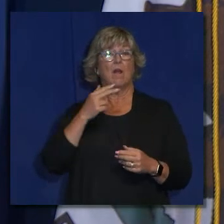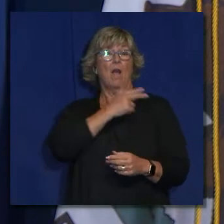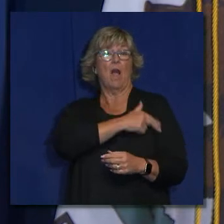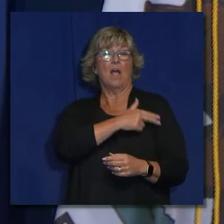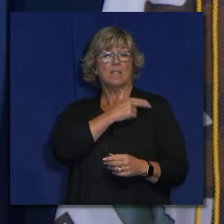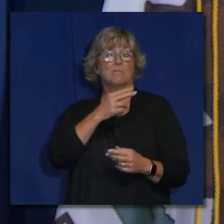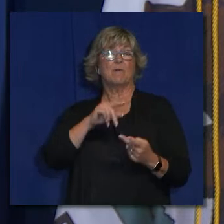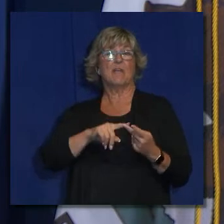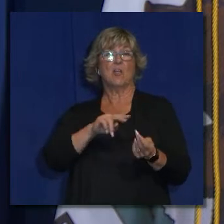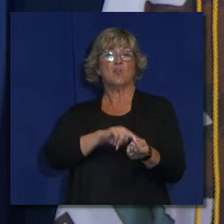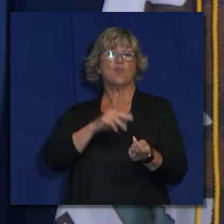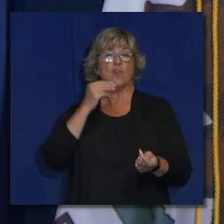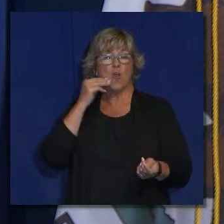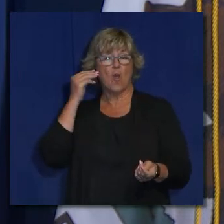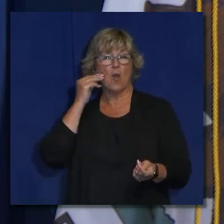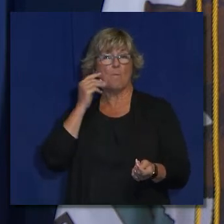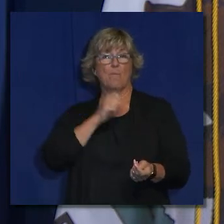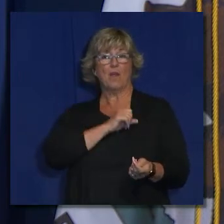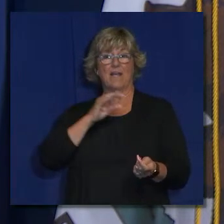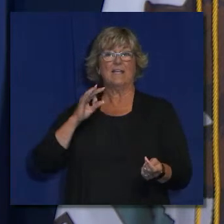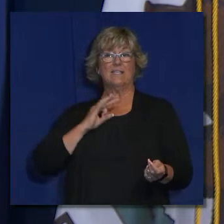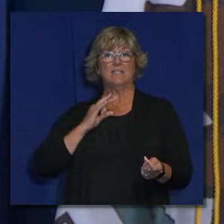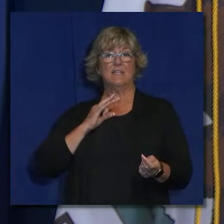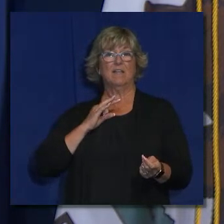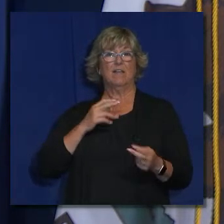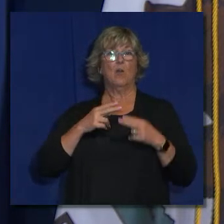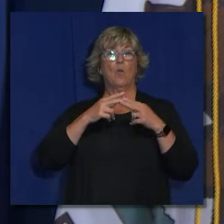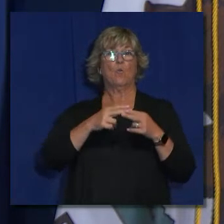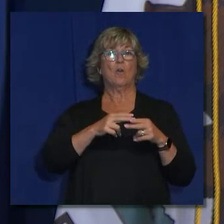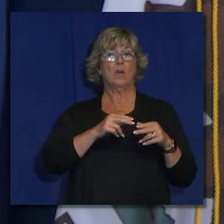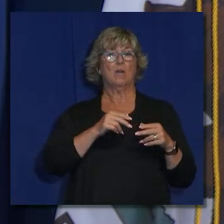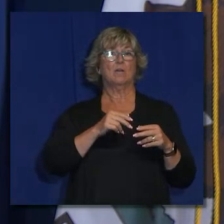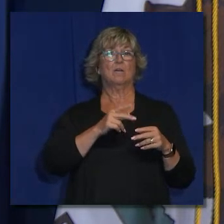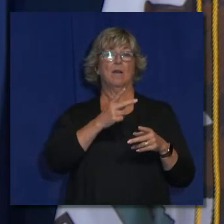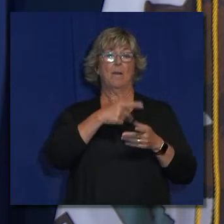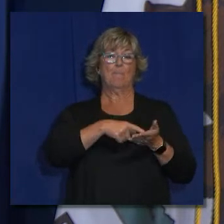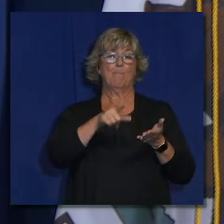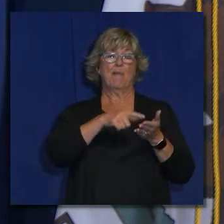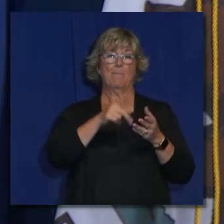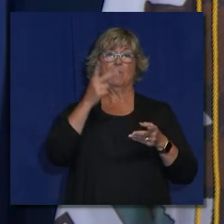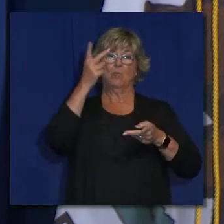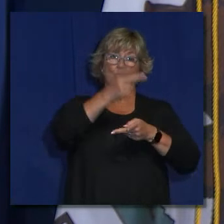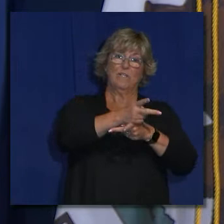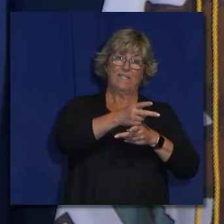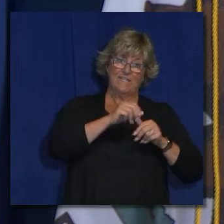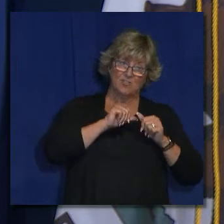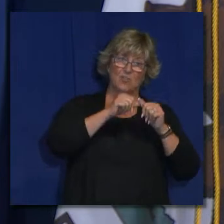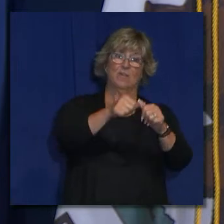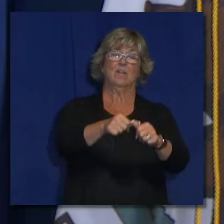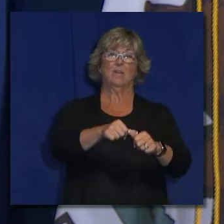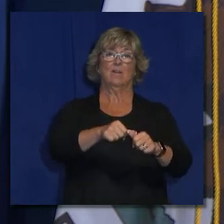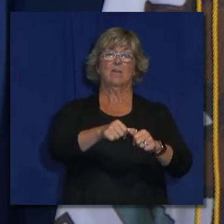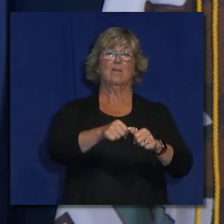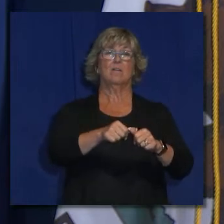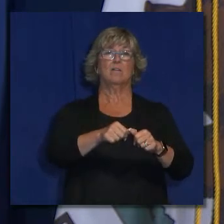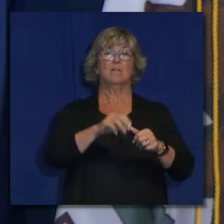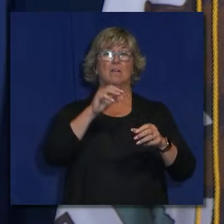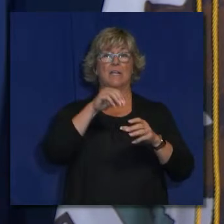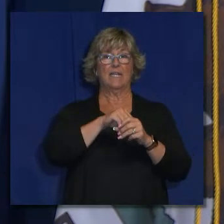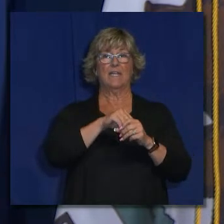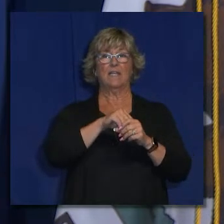hospitals and nursing home staff are called out. We call these retention payments because it's exactly that. We want folks to stay